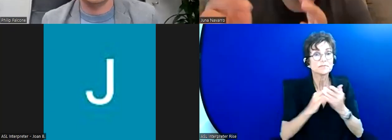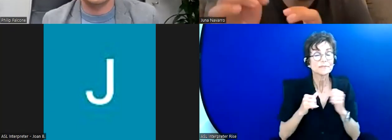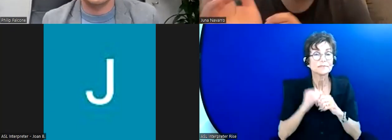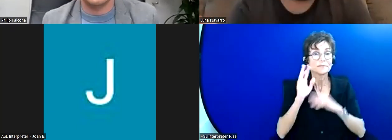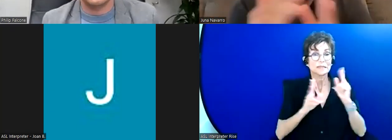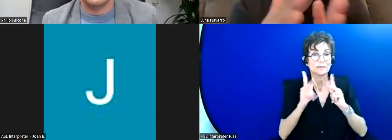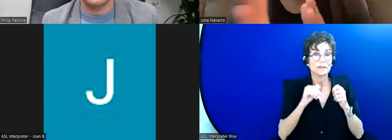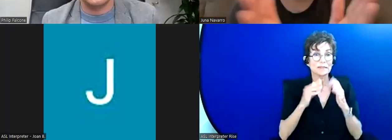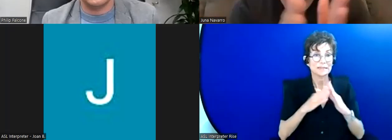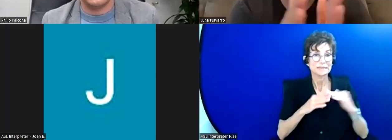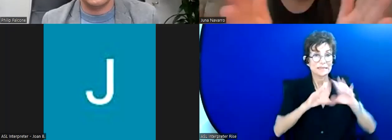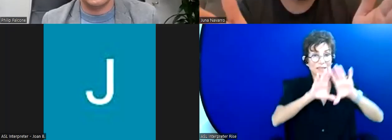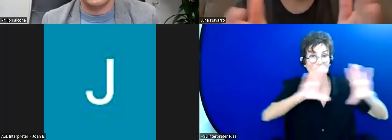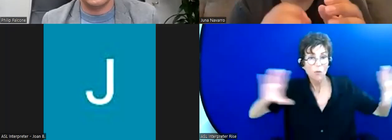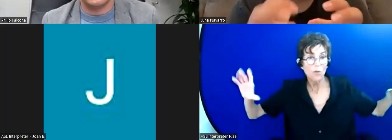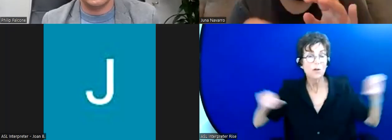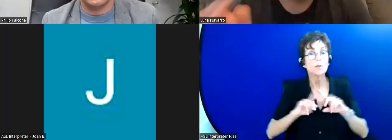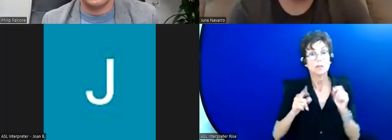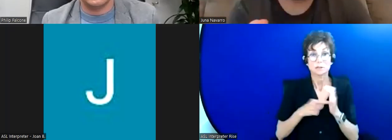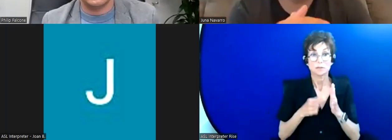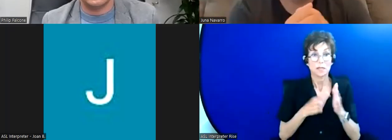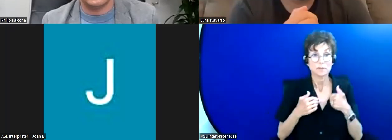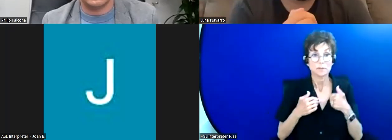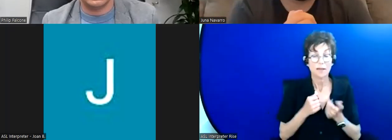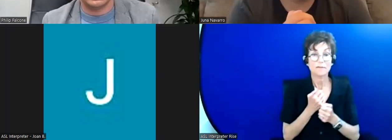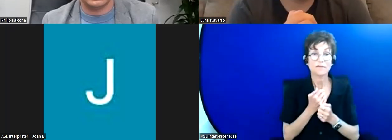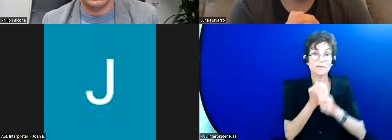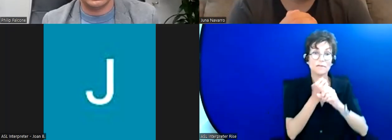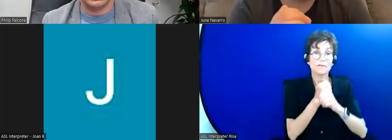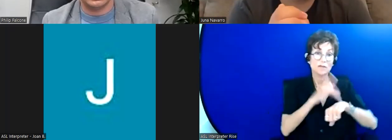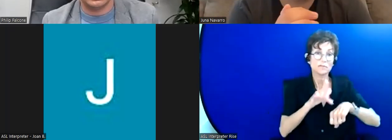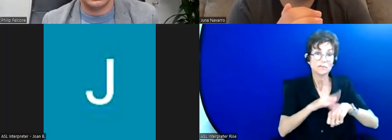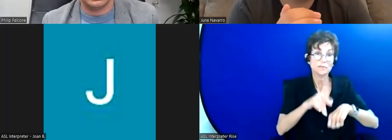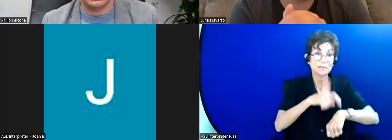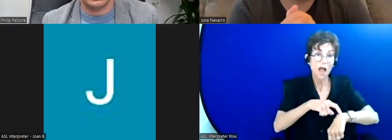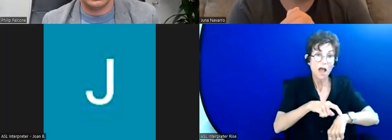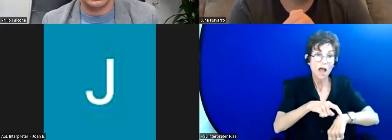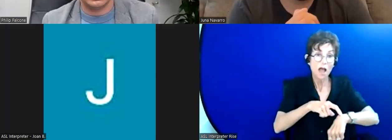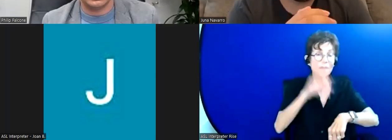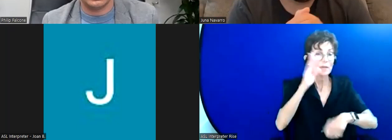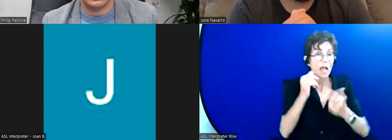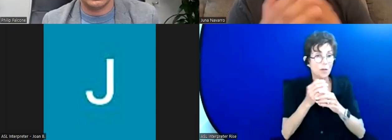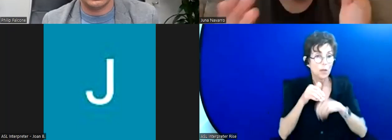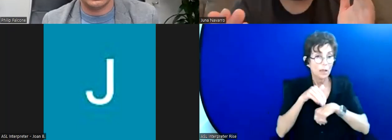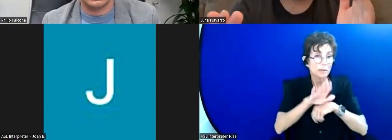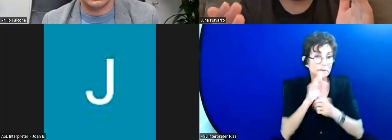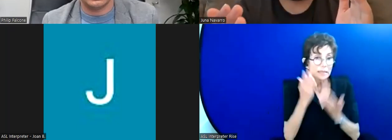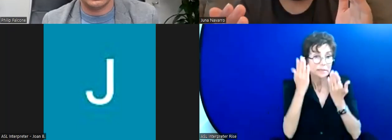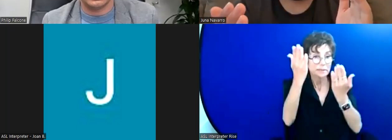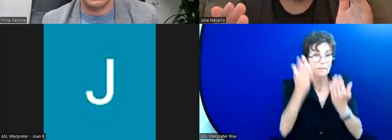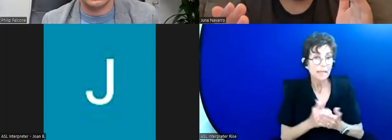And sometimes when I do have the free time or that window opens, I do submit to those opportunities as well. And just know